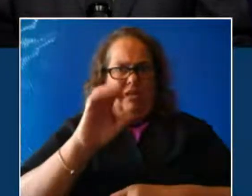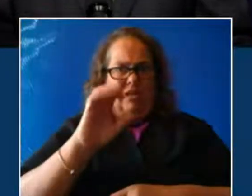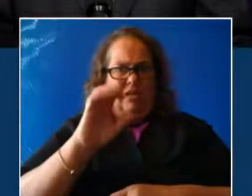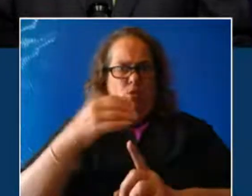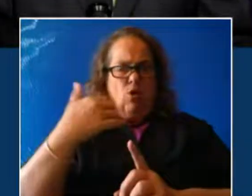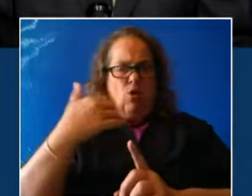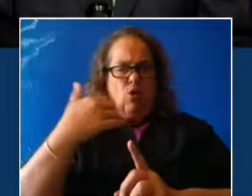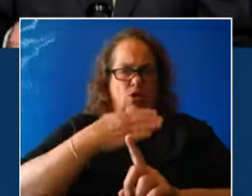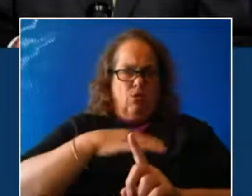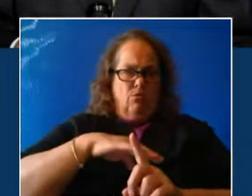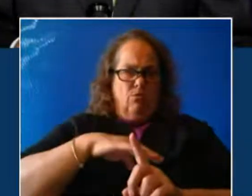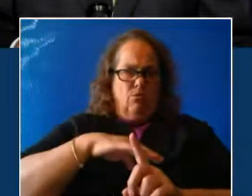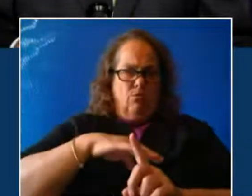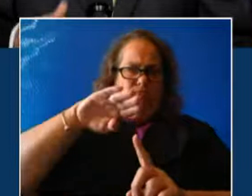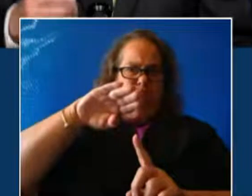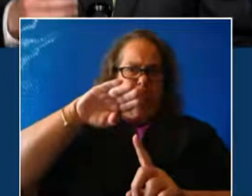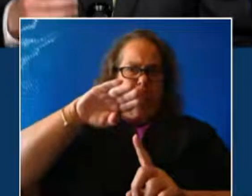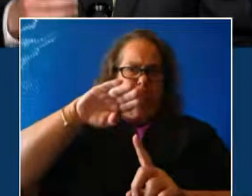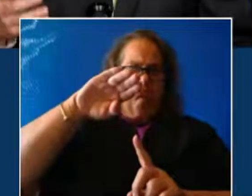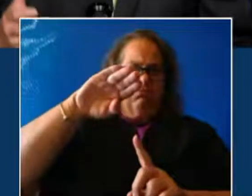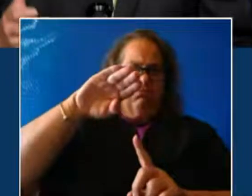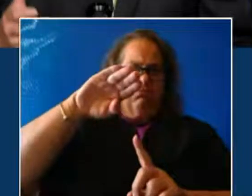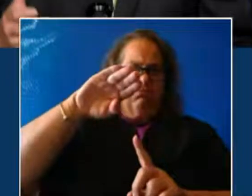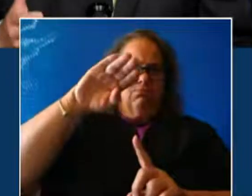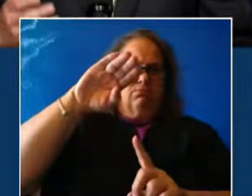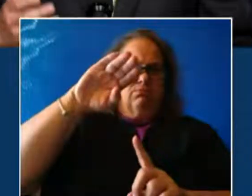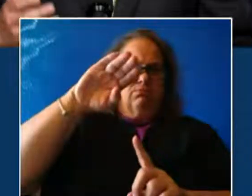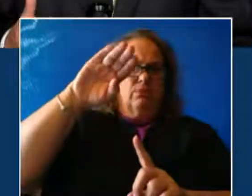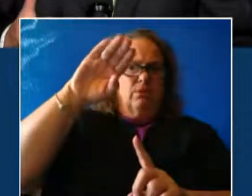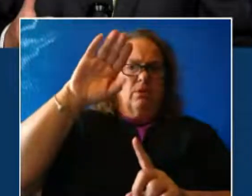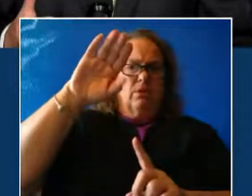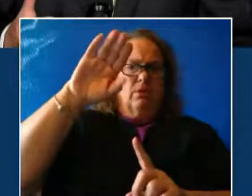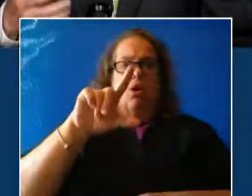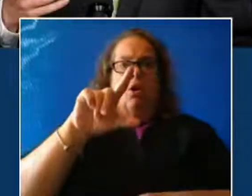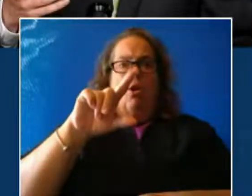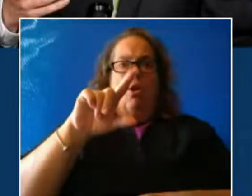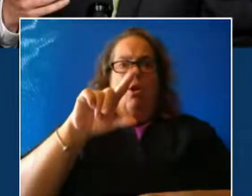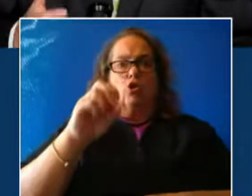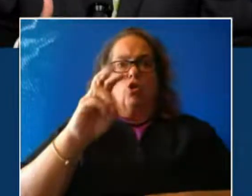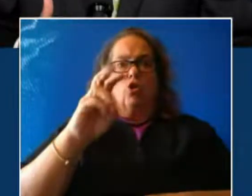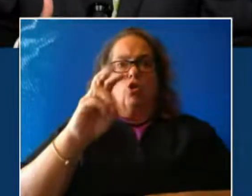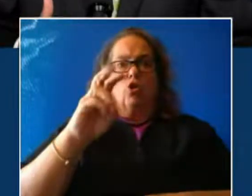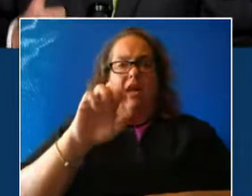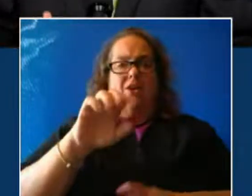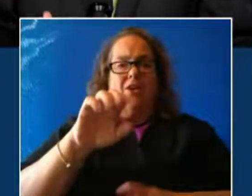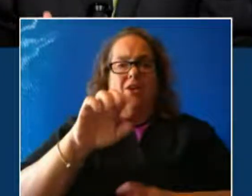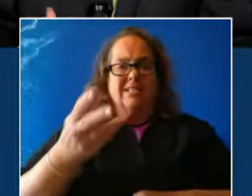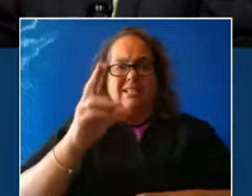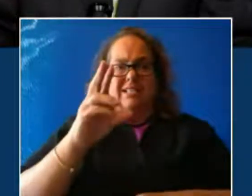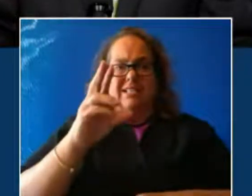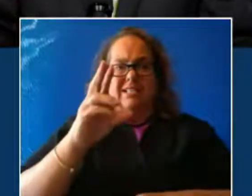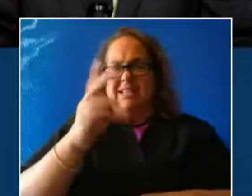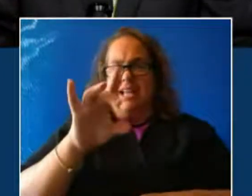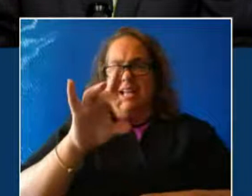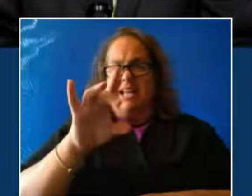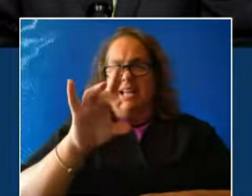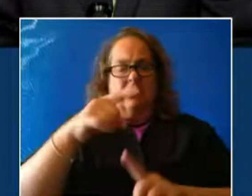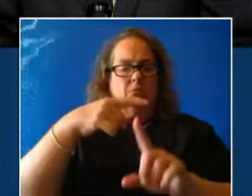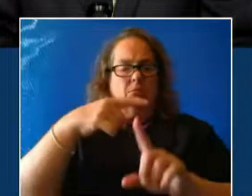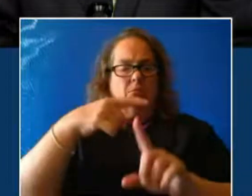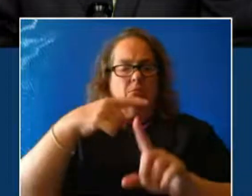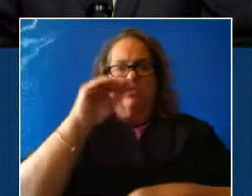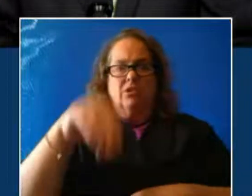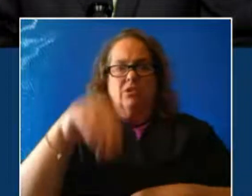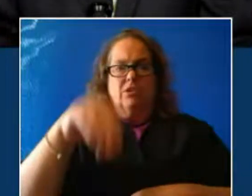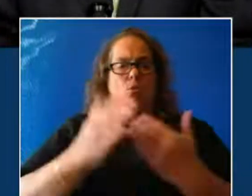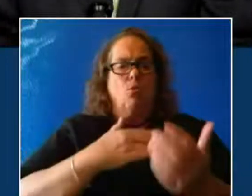point, long-term care deaths were 68+% of all deaths, more than 2/3 in Kentucky.